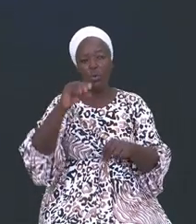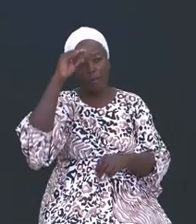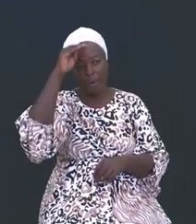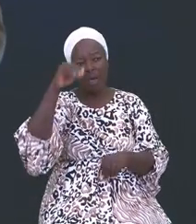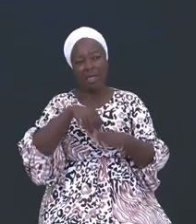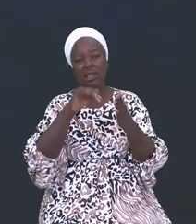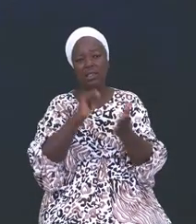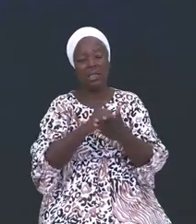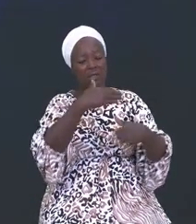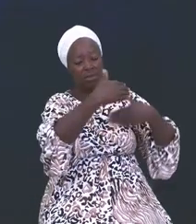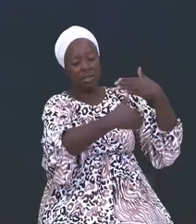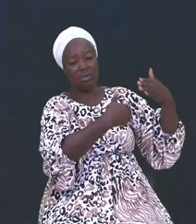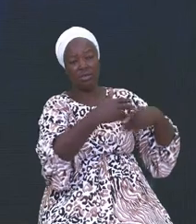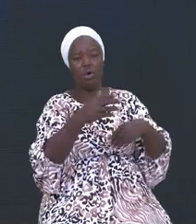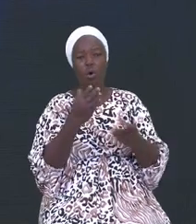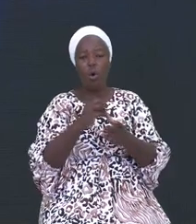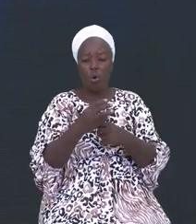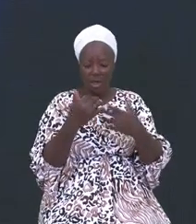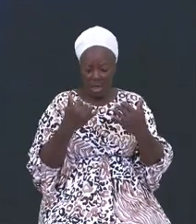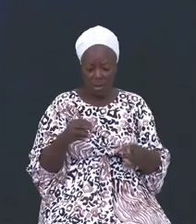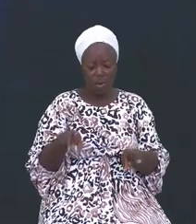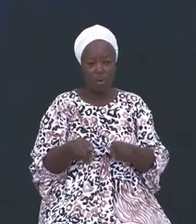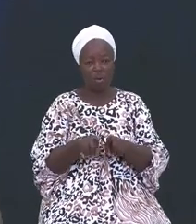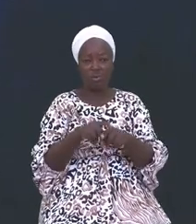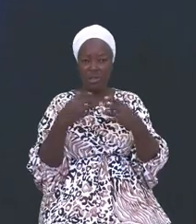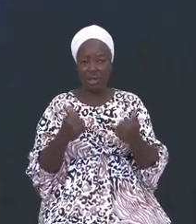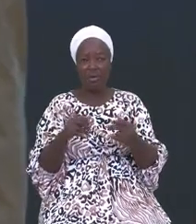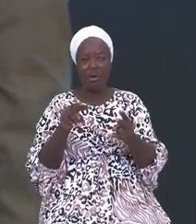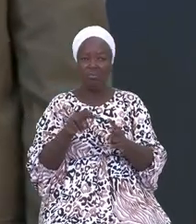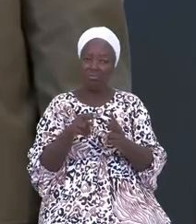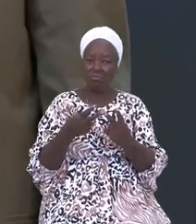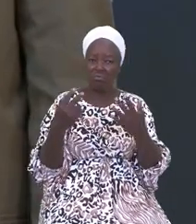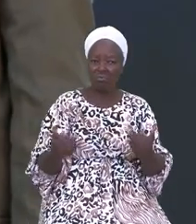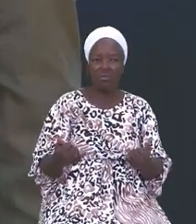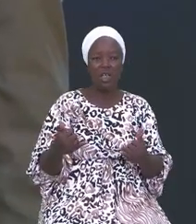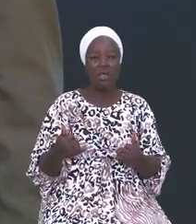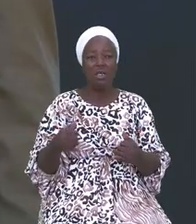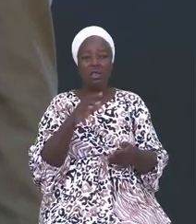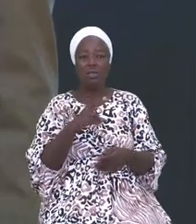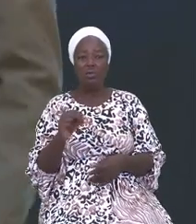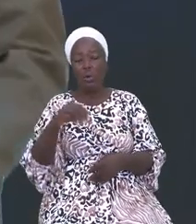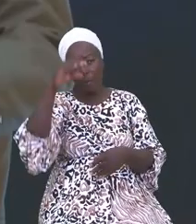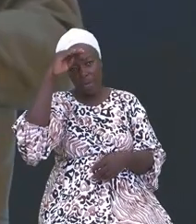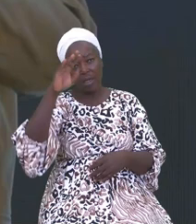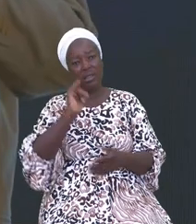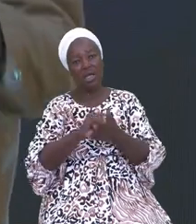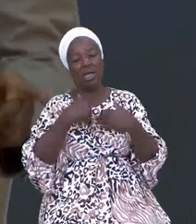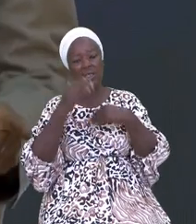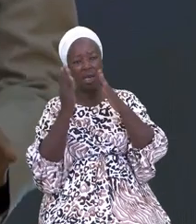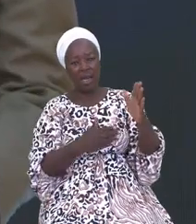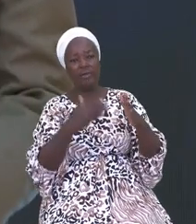that generation or in this generation, there is no man that has left house